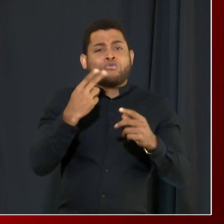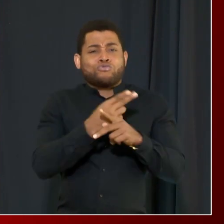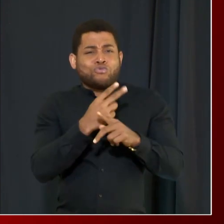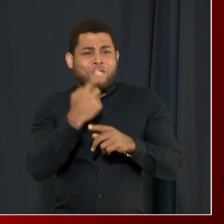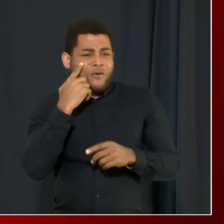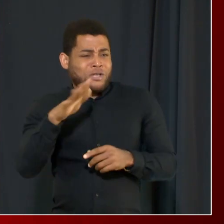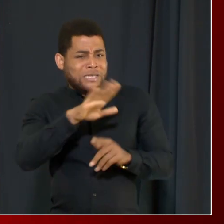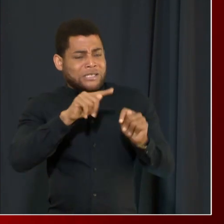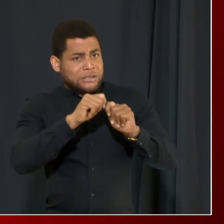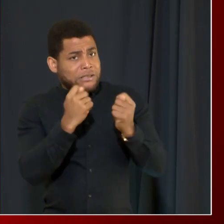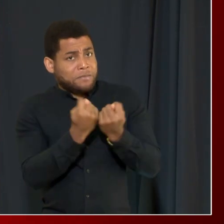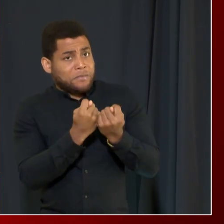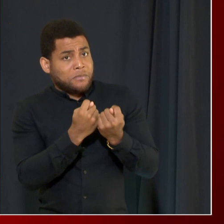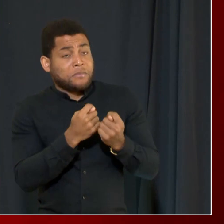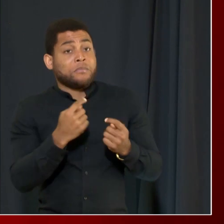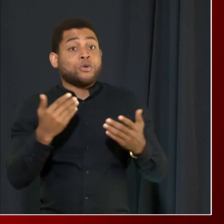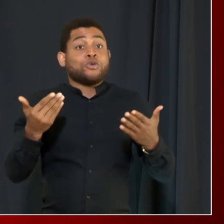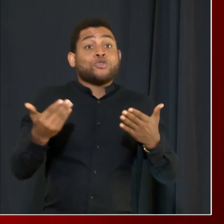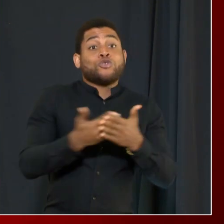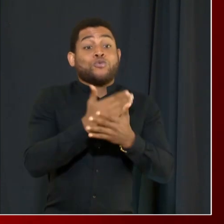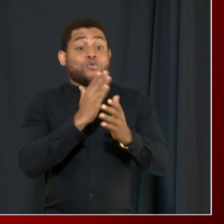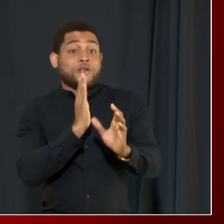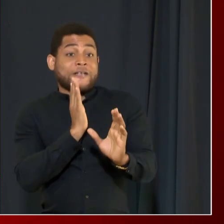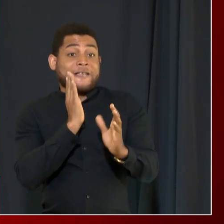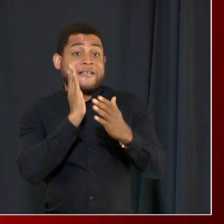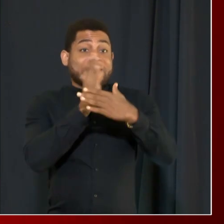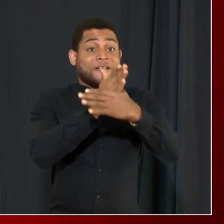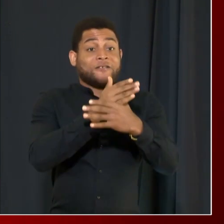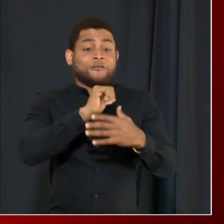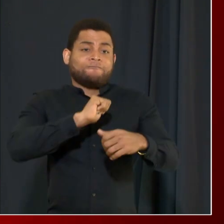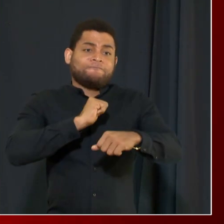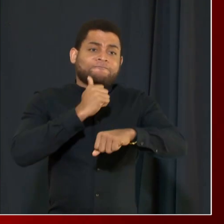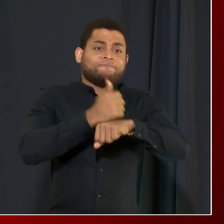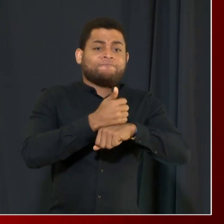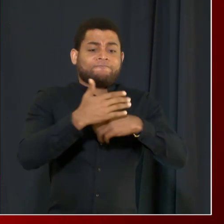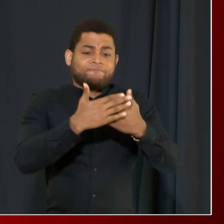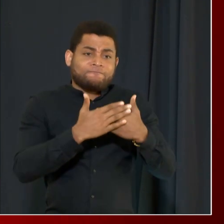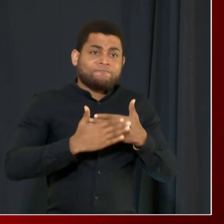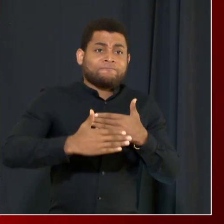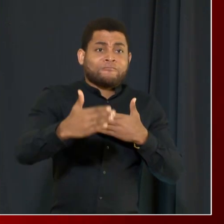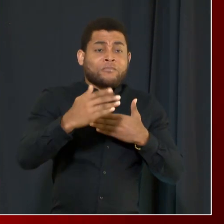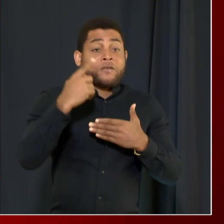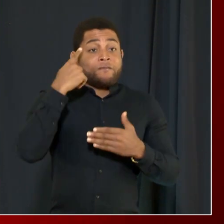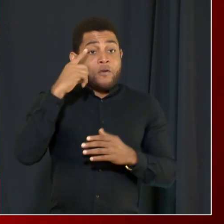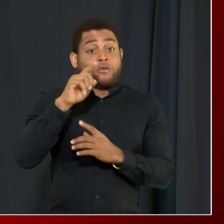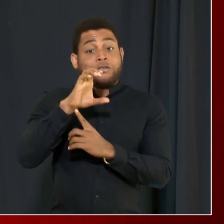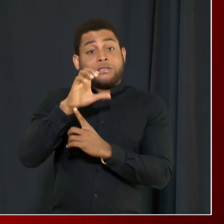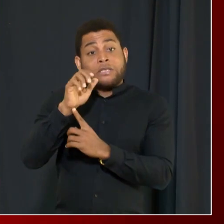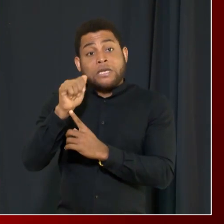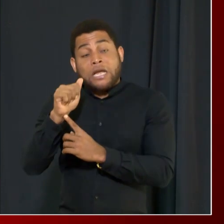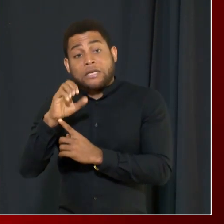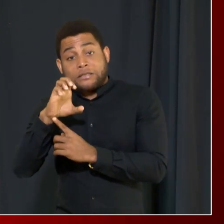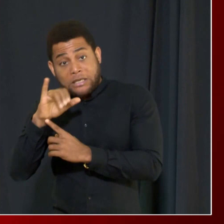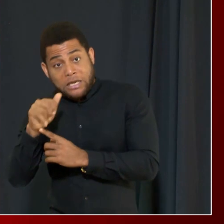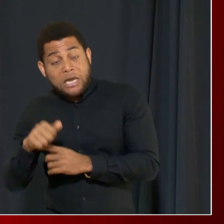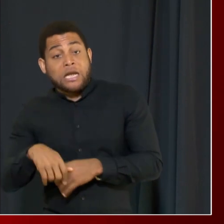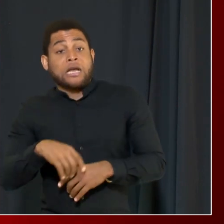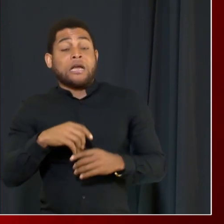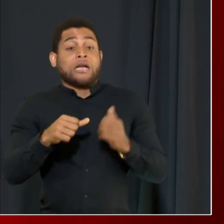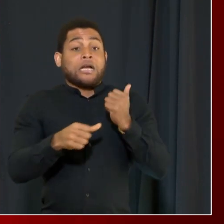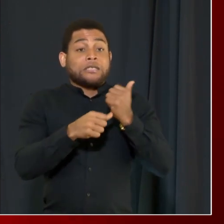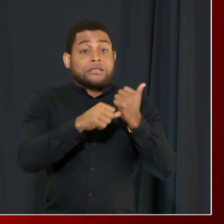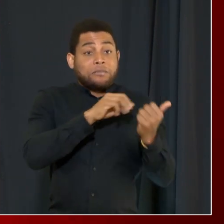new interventions we will implement. And the city administrator and deputy mayor will provide updates